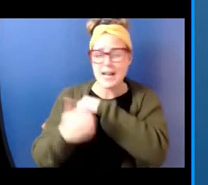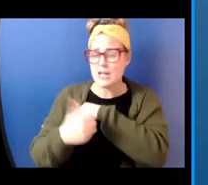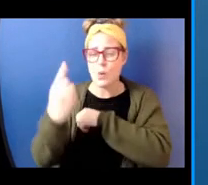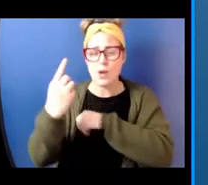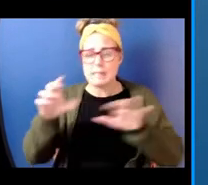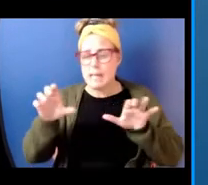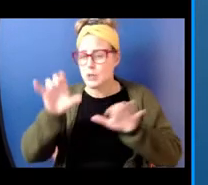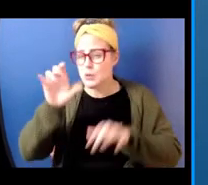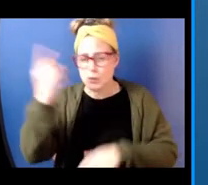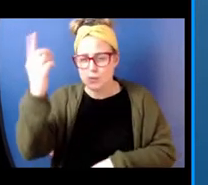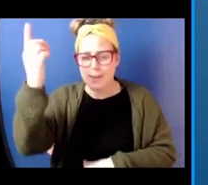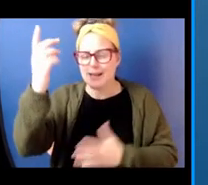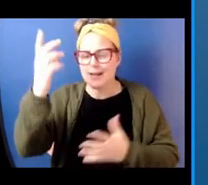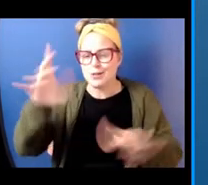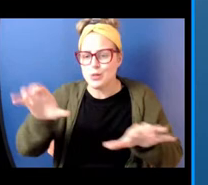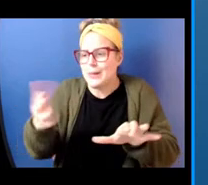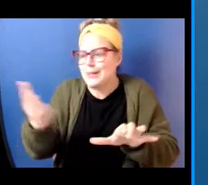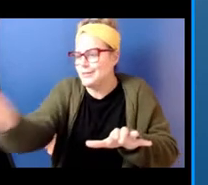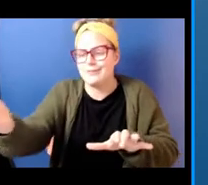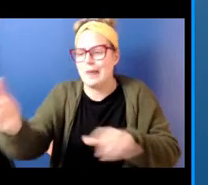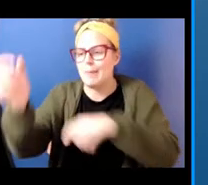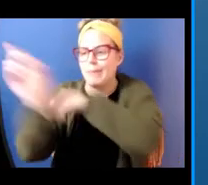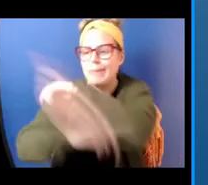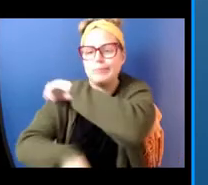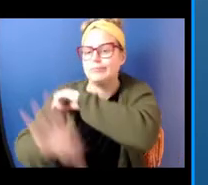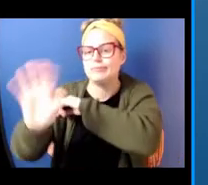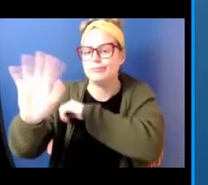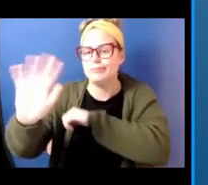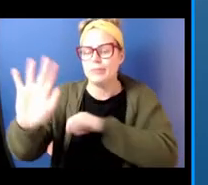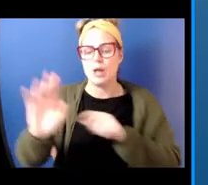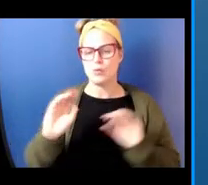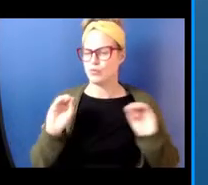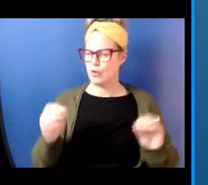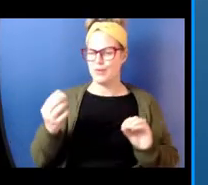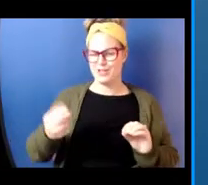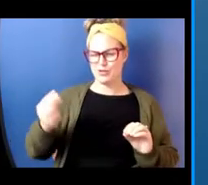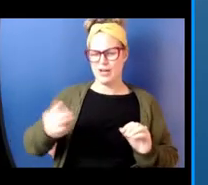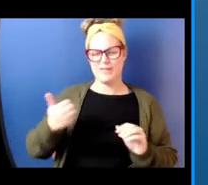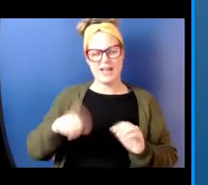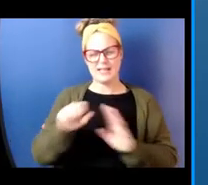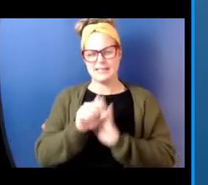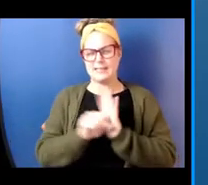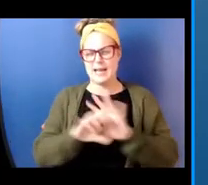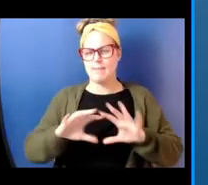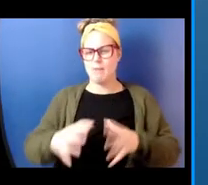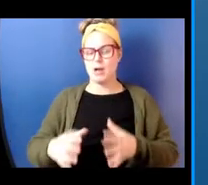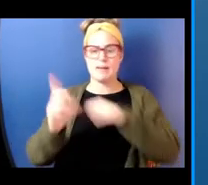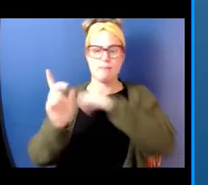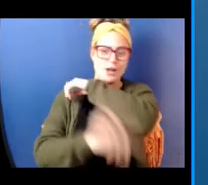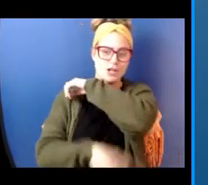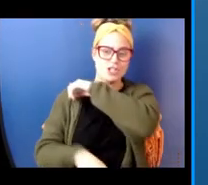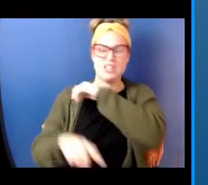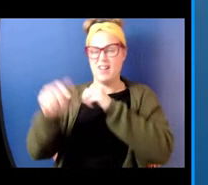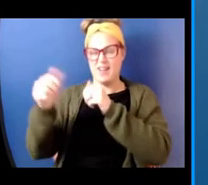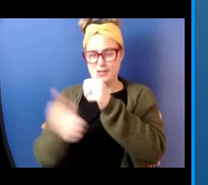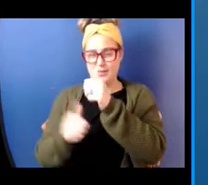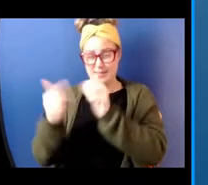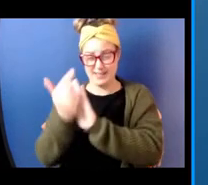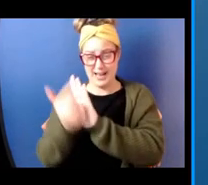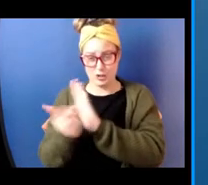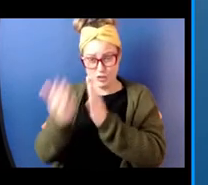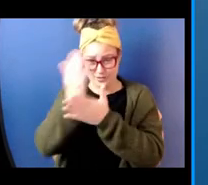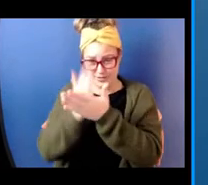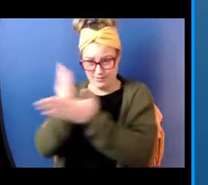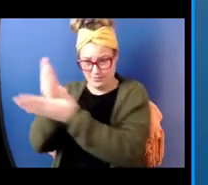there is no history of any state party being punished in any way under these sections it's it